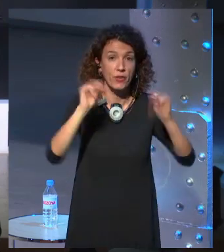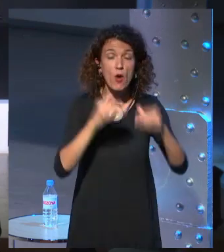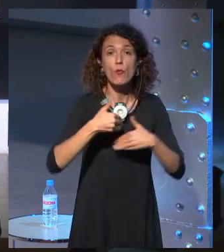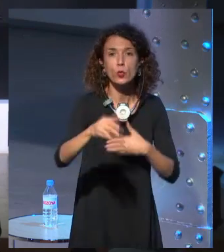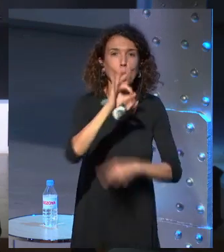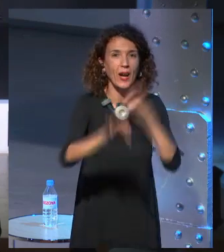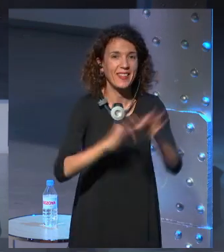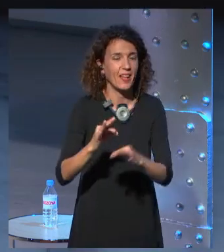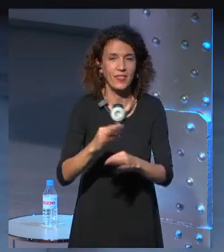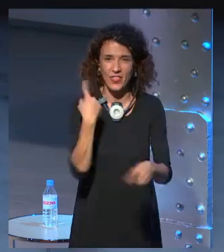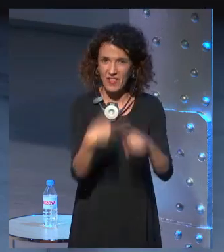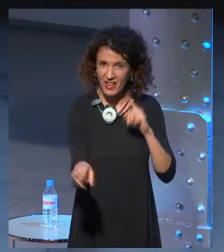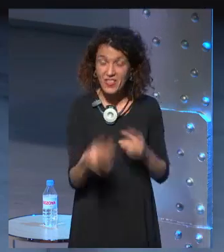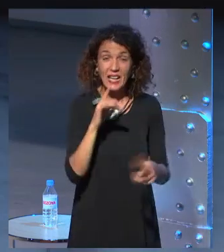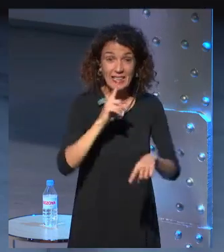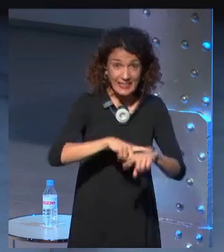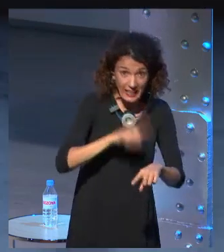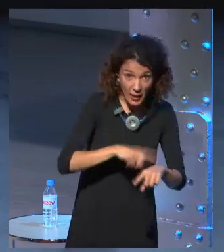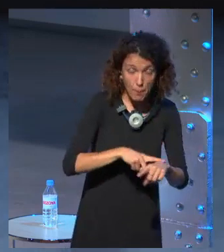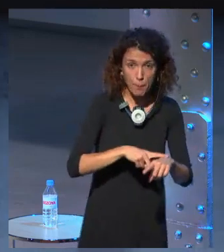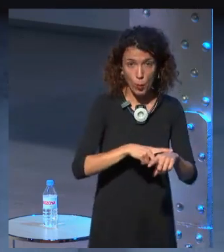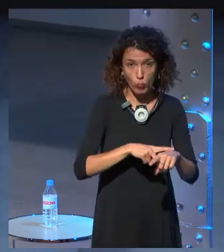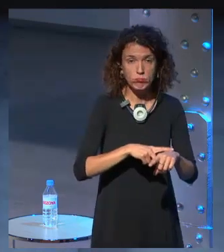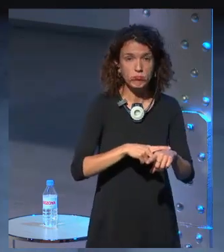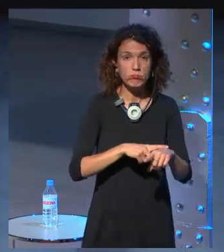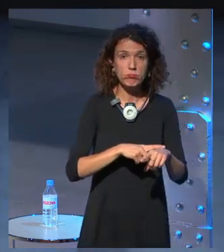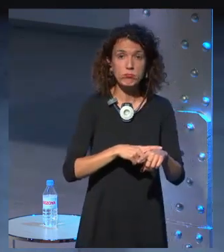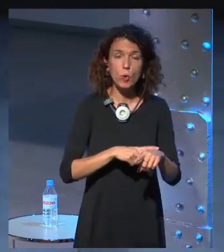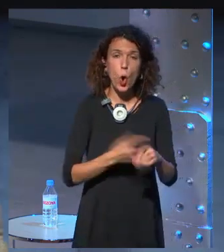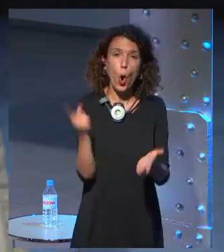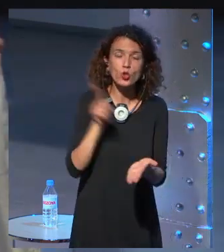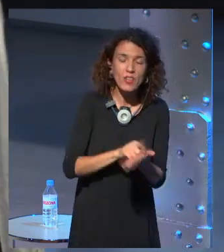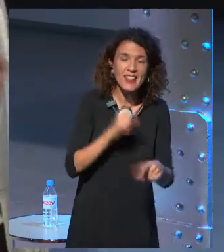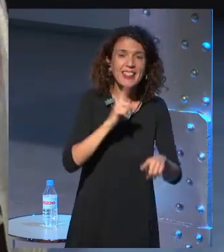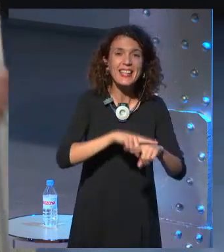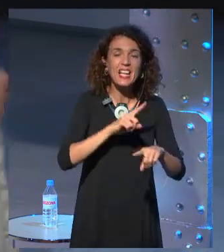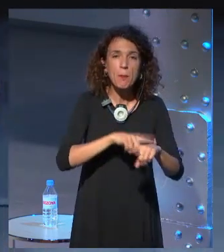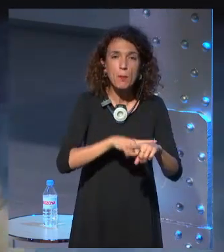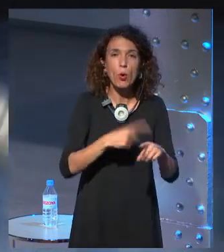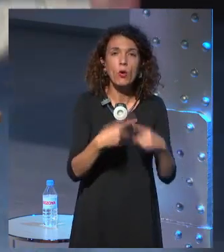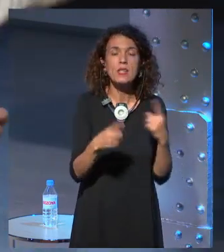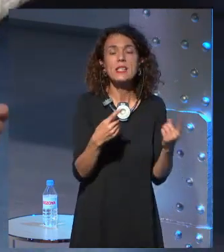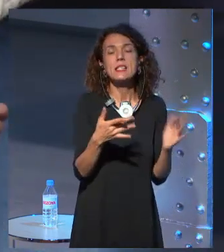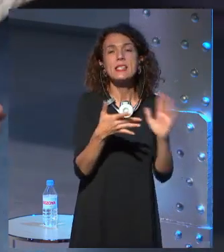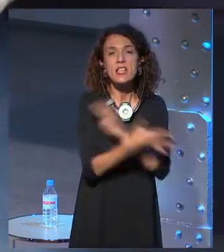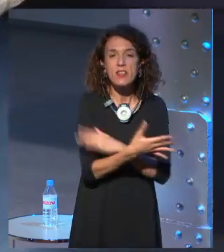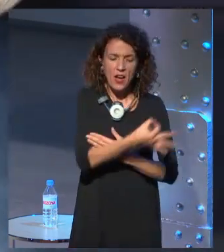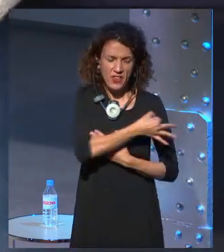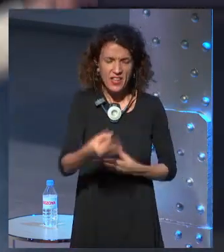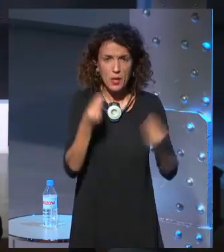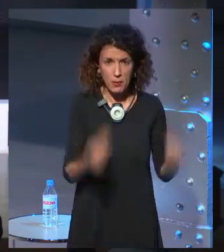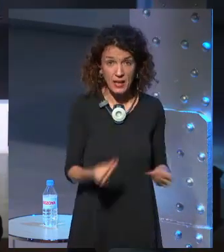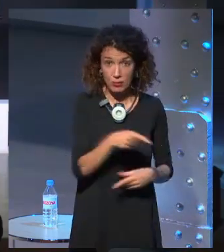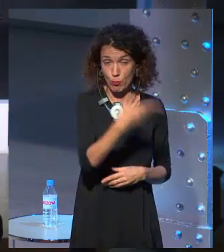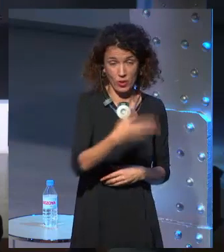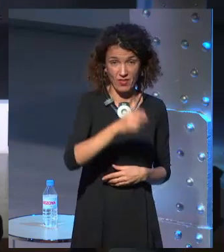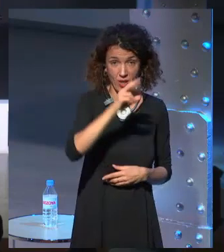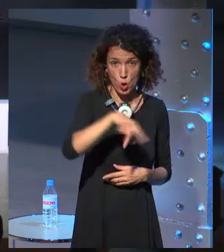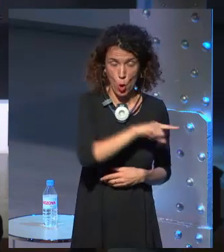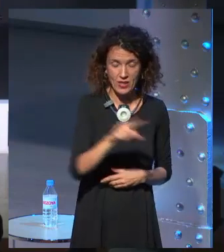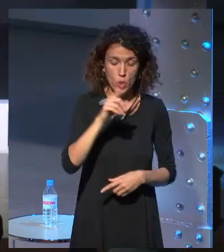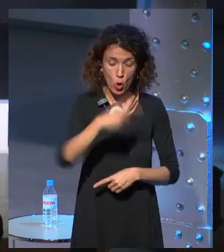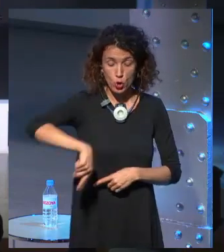by time. The organization by time is about being efficient, and that's not what's going to matter. We are instead going to organize all of our